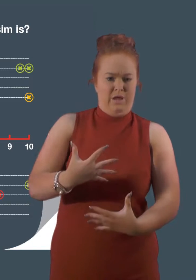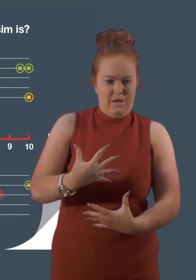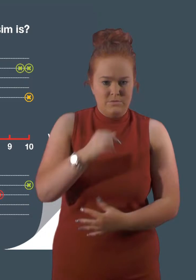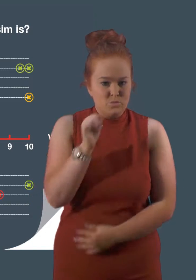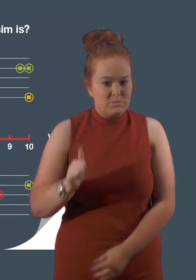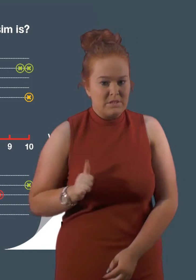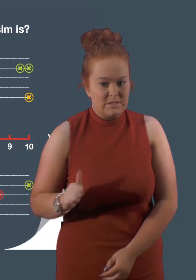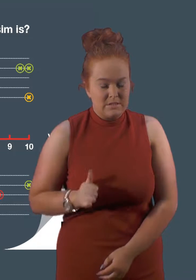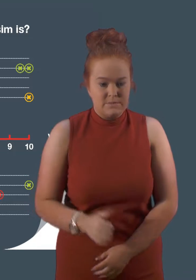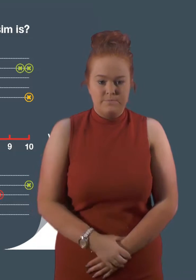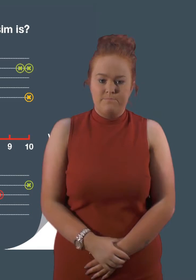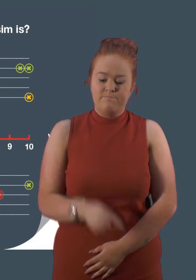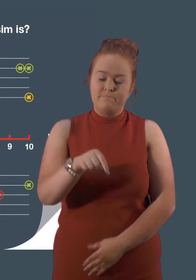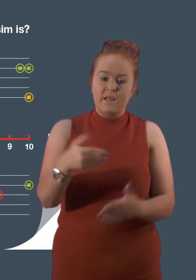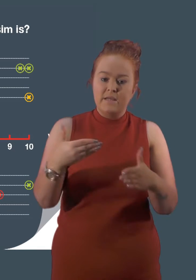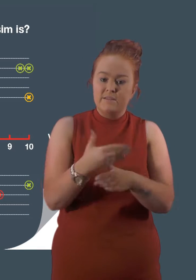where the tutor stood.